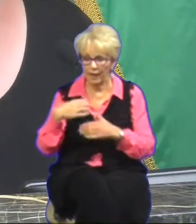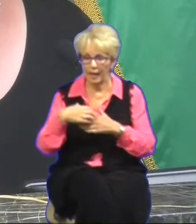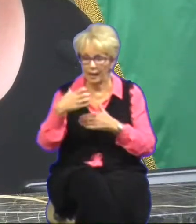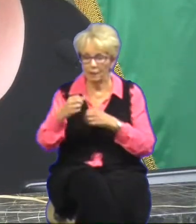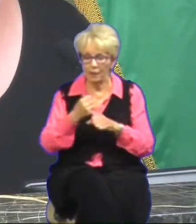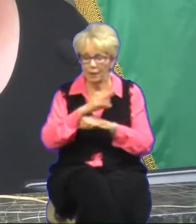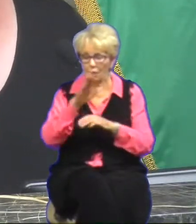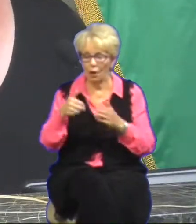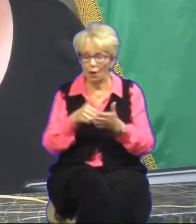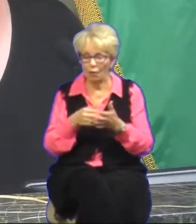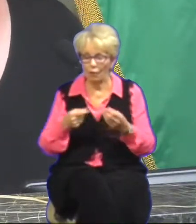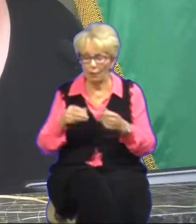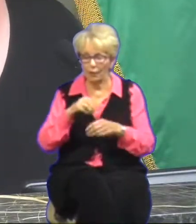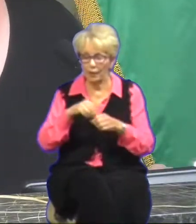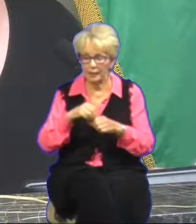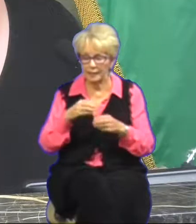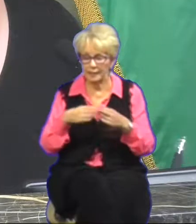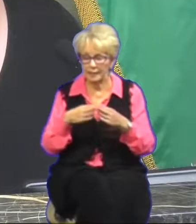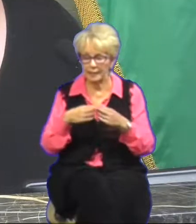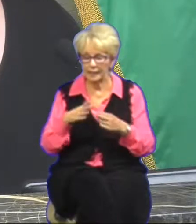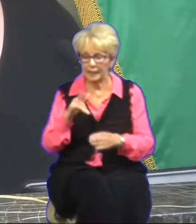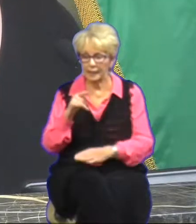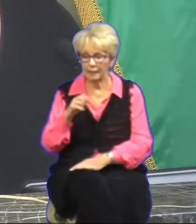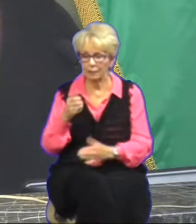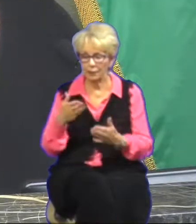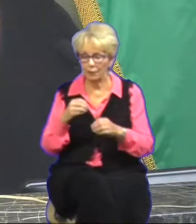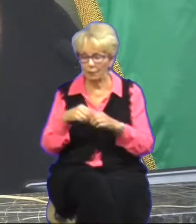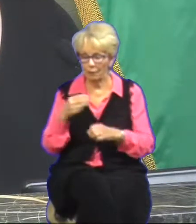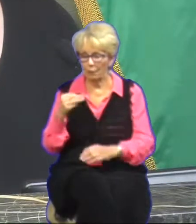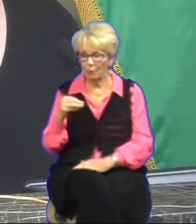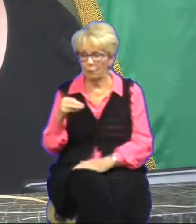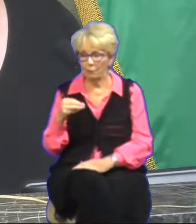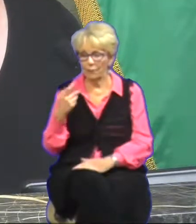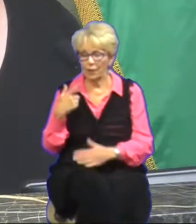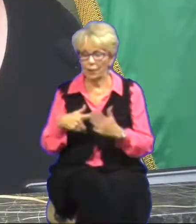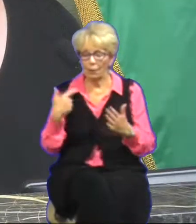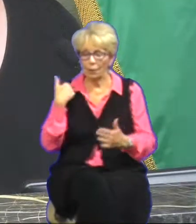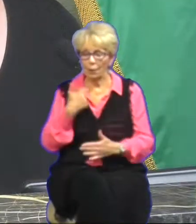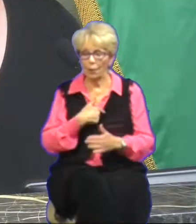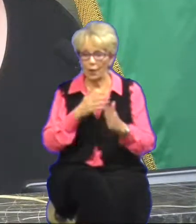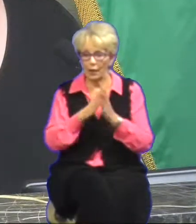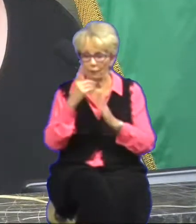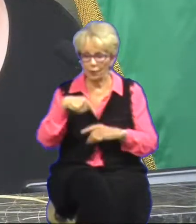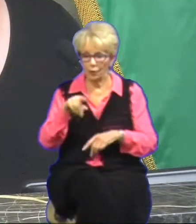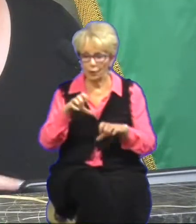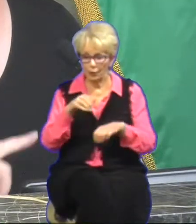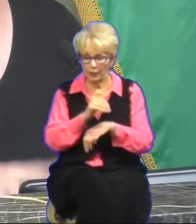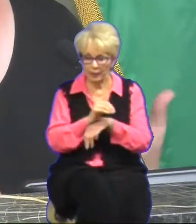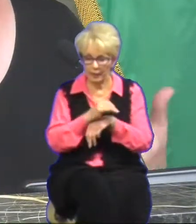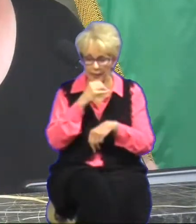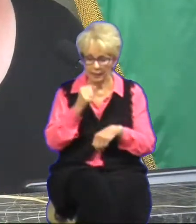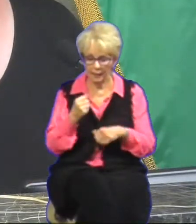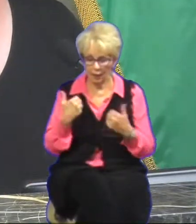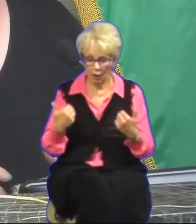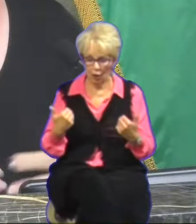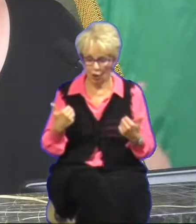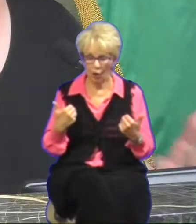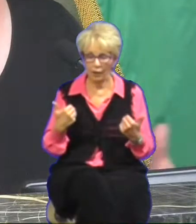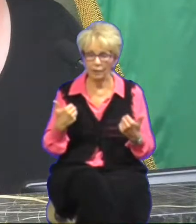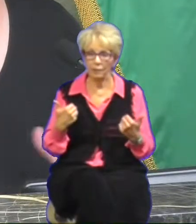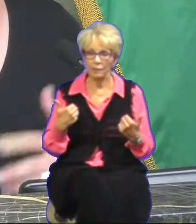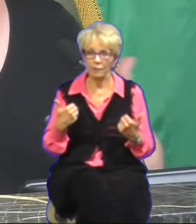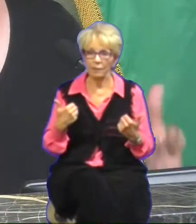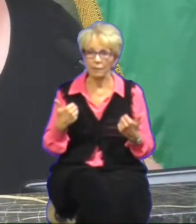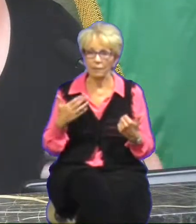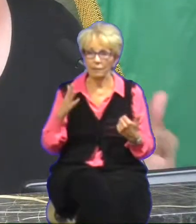make all of that property in the city limits of Morganton. What we are asking for you to do tonight, and it is currently served